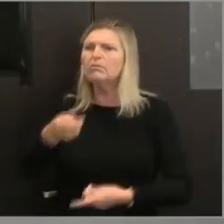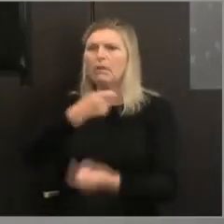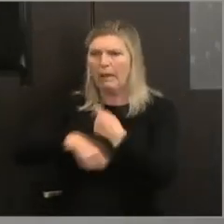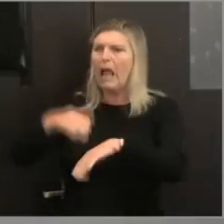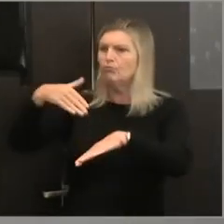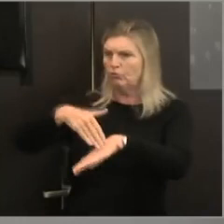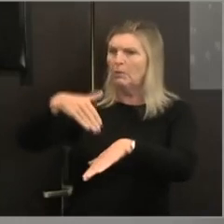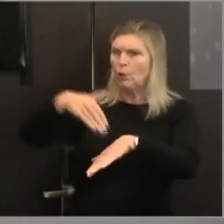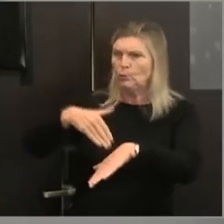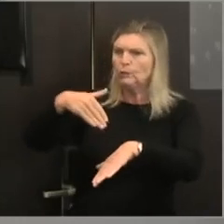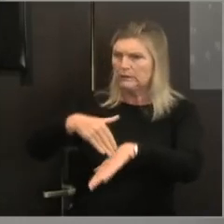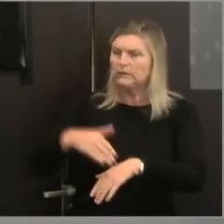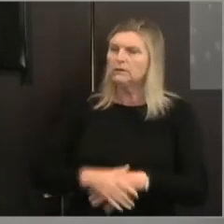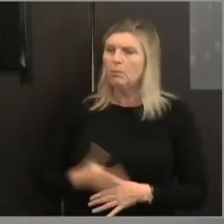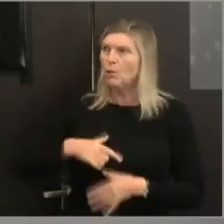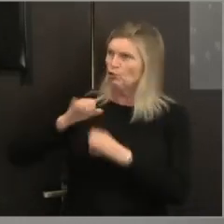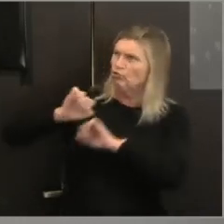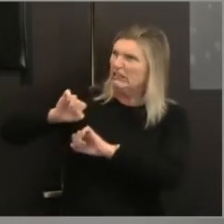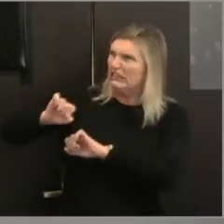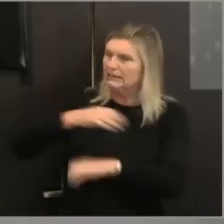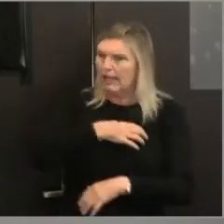criminalisation of Māori resistance.